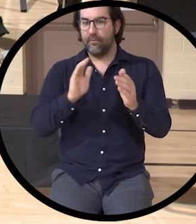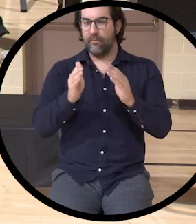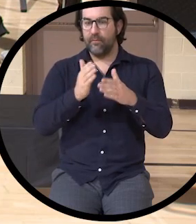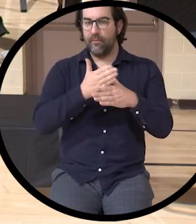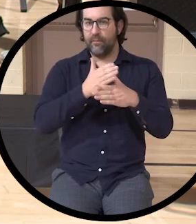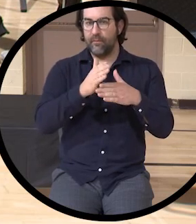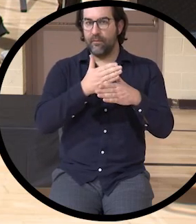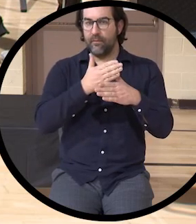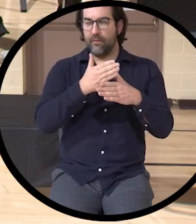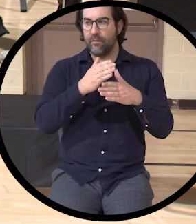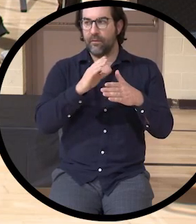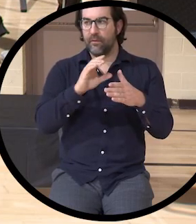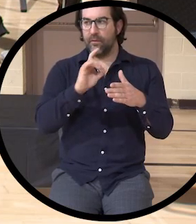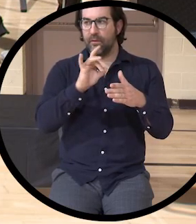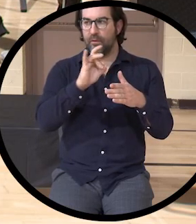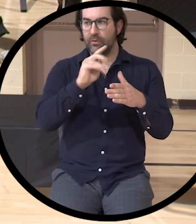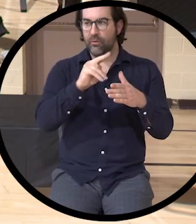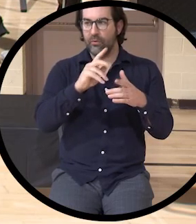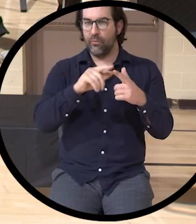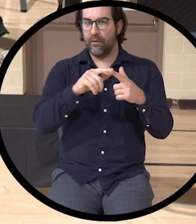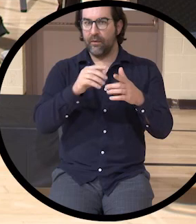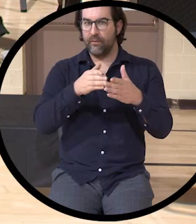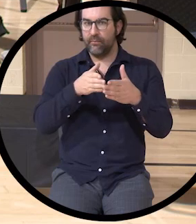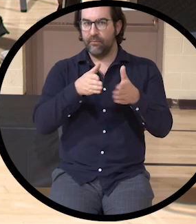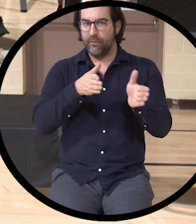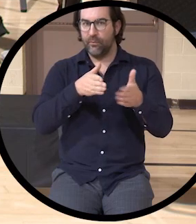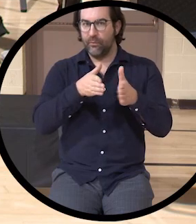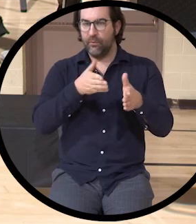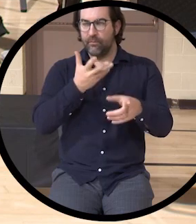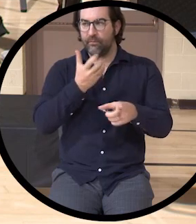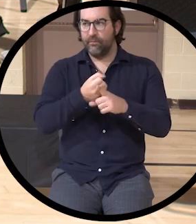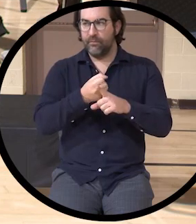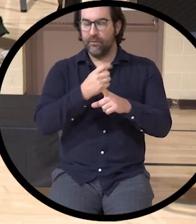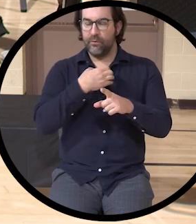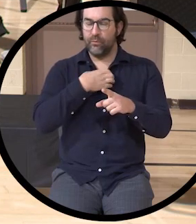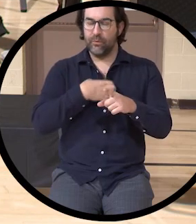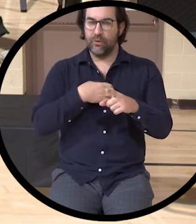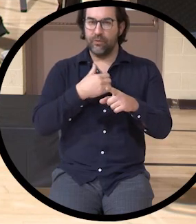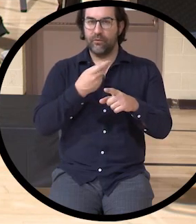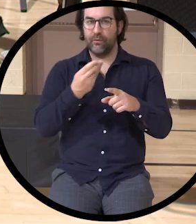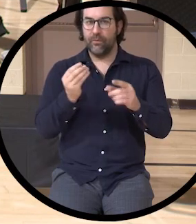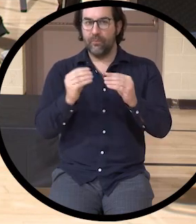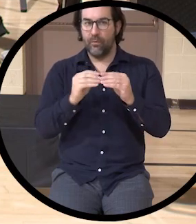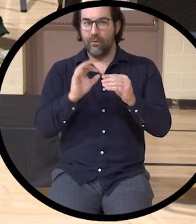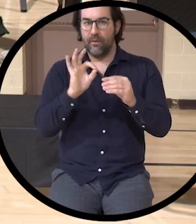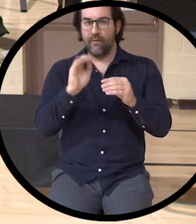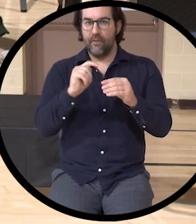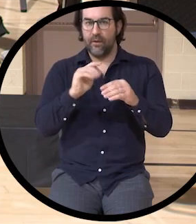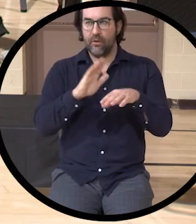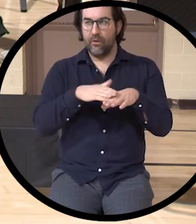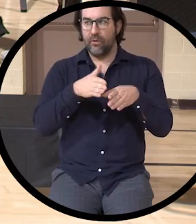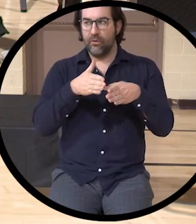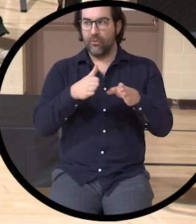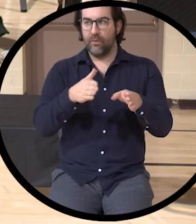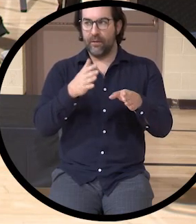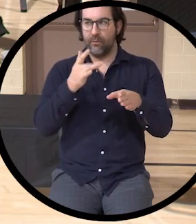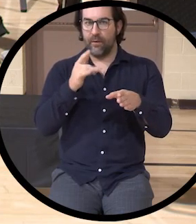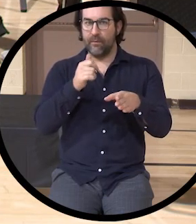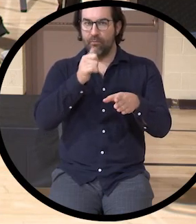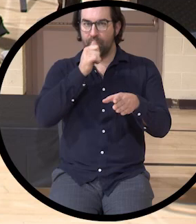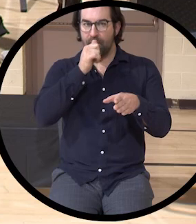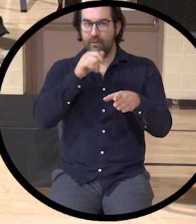to getting doored. I wish that we had a few more feet on this street, I really do, so that way we could do wider bike